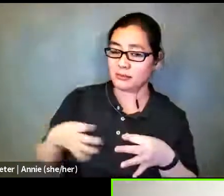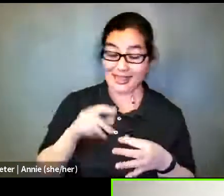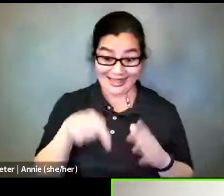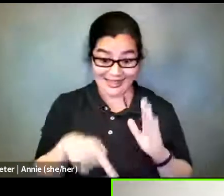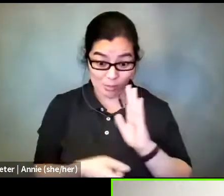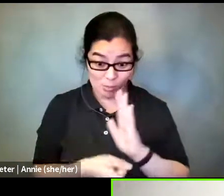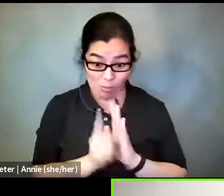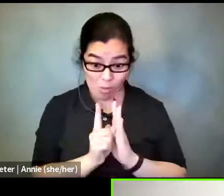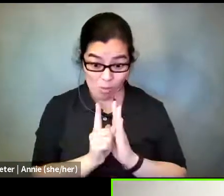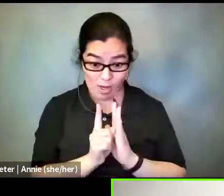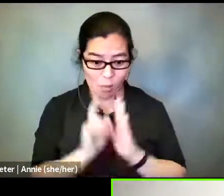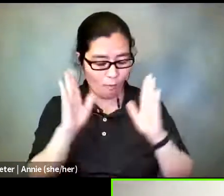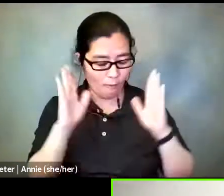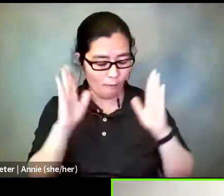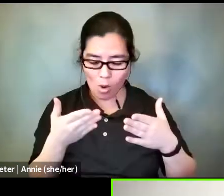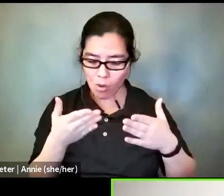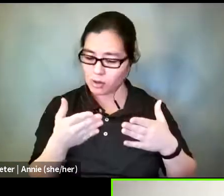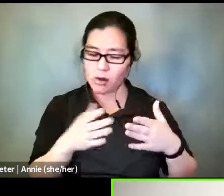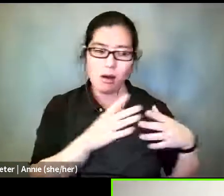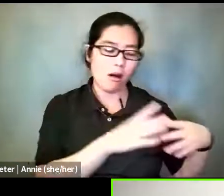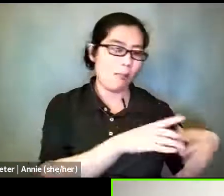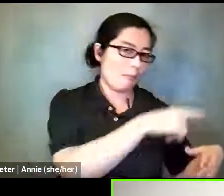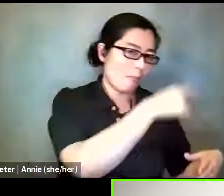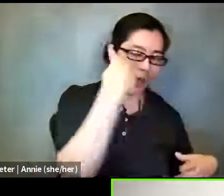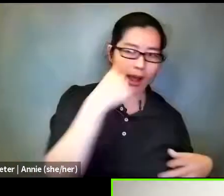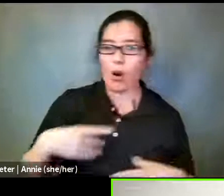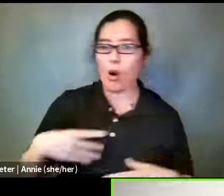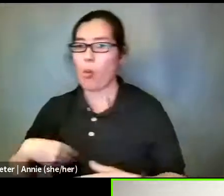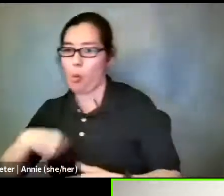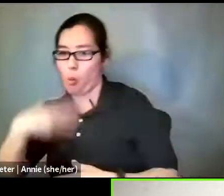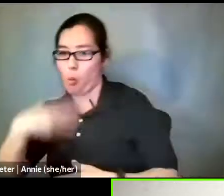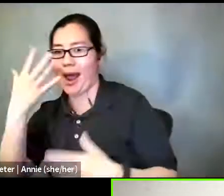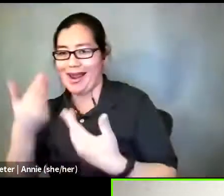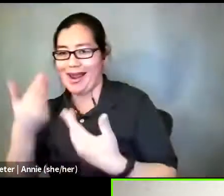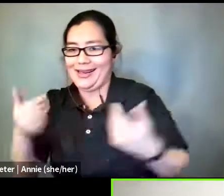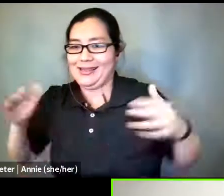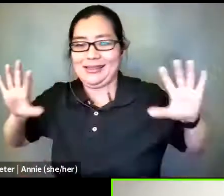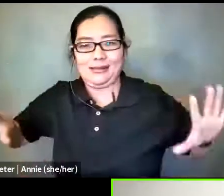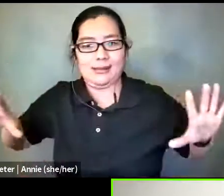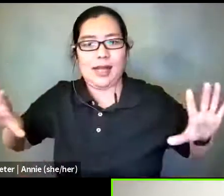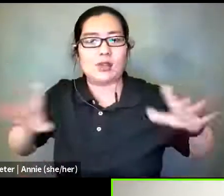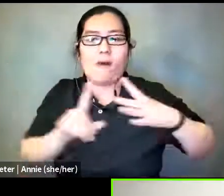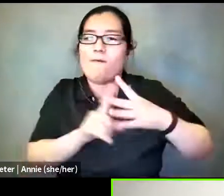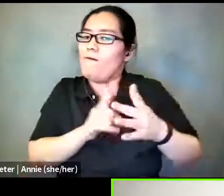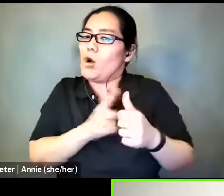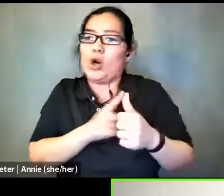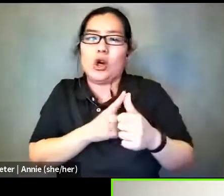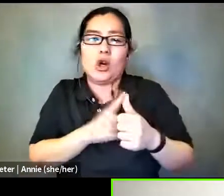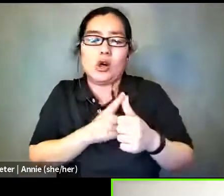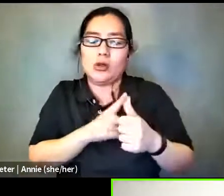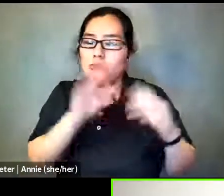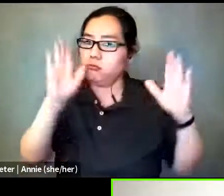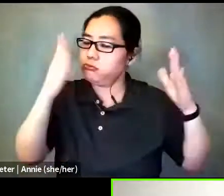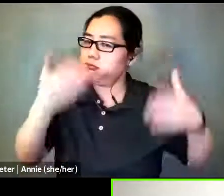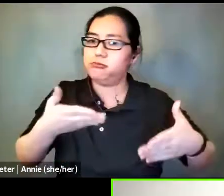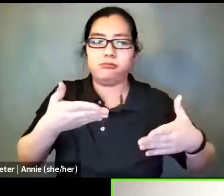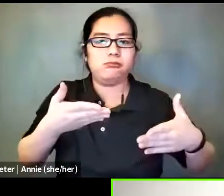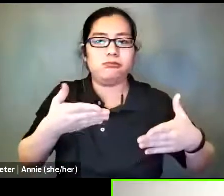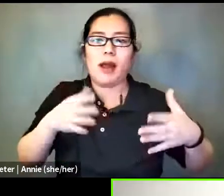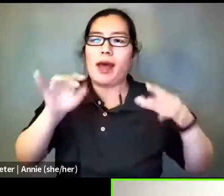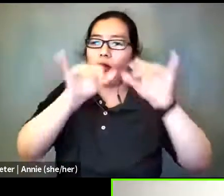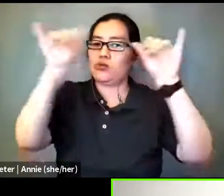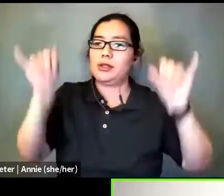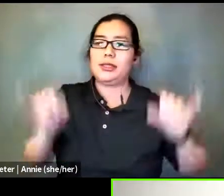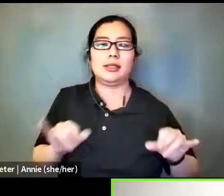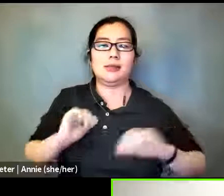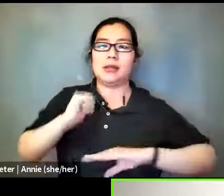Black and white, ultimately, to do this work well, we need to be thinking about all the communities and these structures that exist,